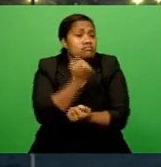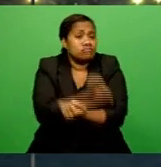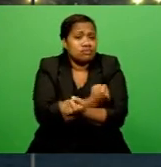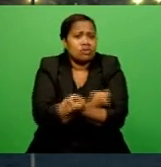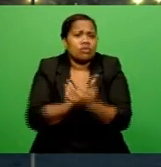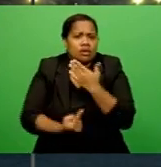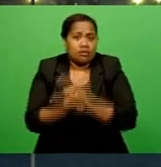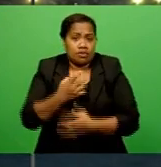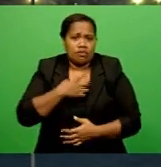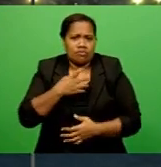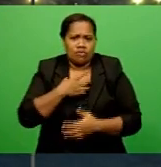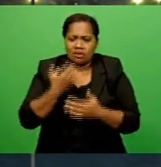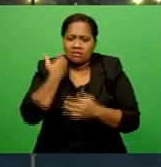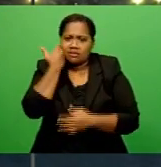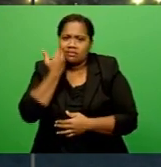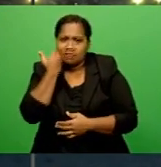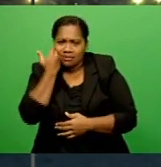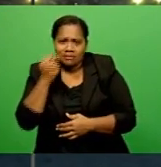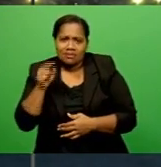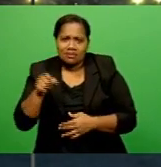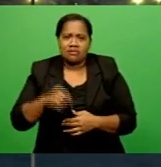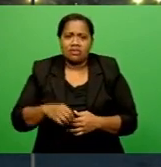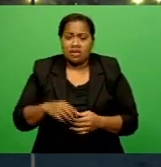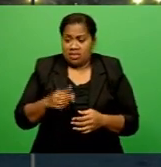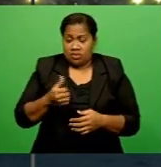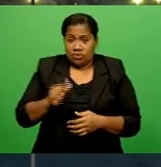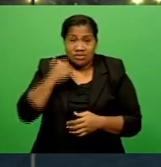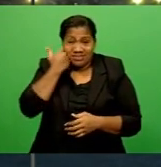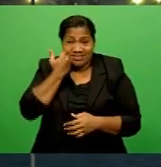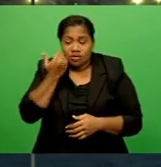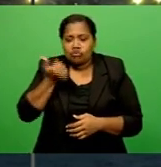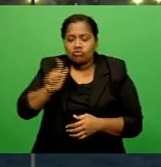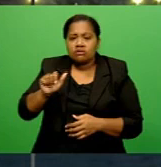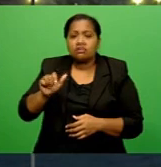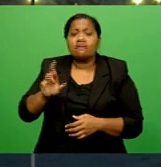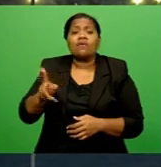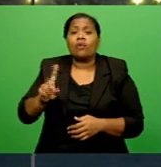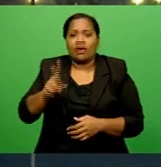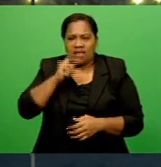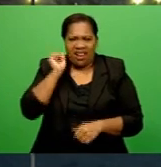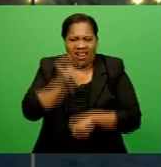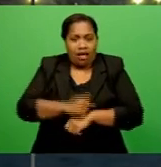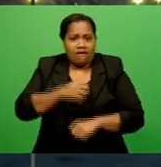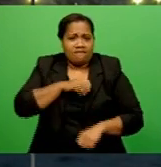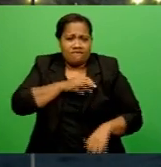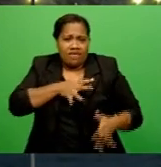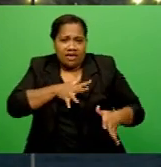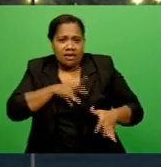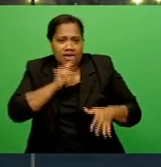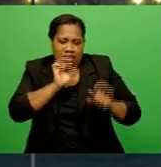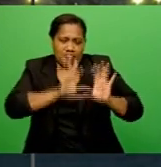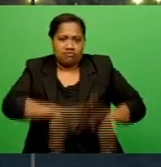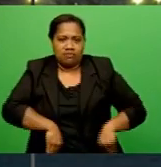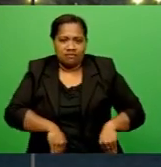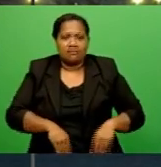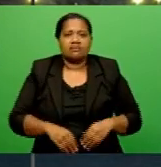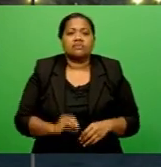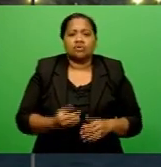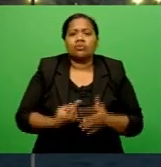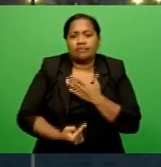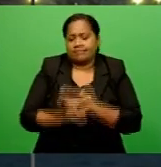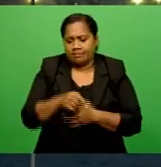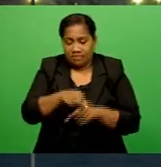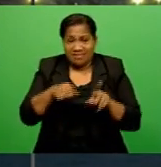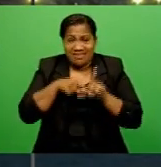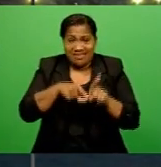prostitution as sex workers use them to overcome fears. Activist Seseini Naitala says the younger sex workers have also been lured into